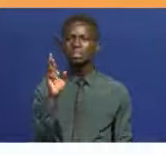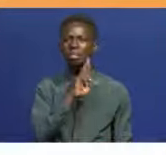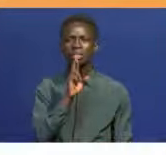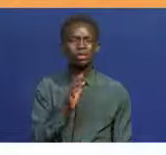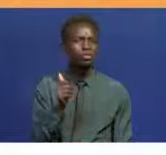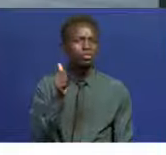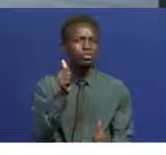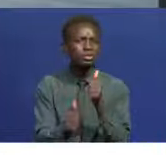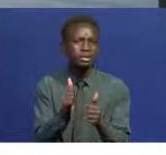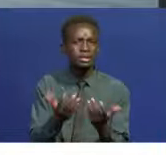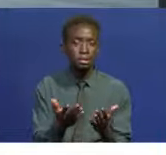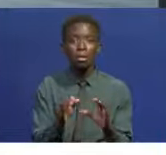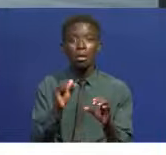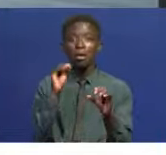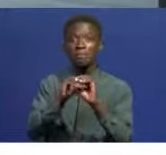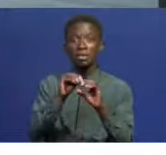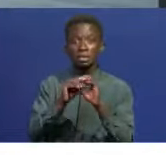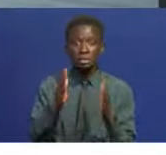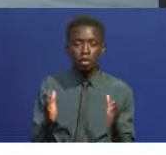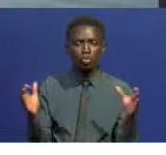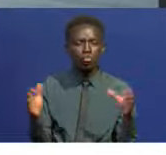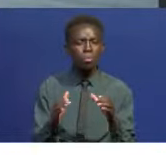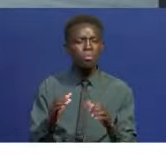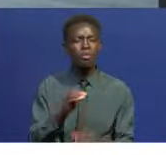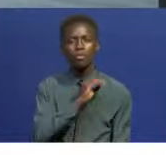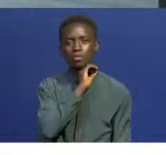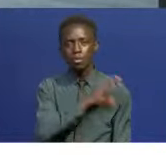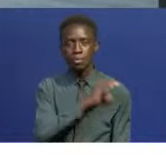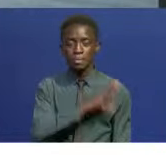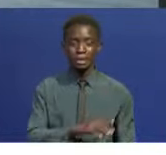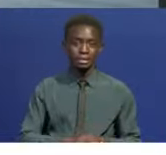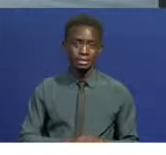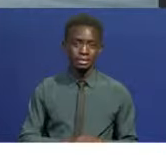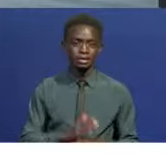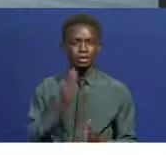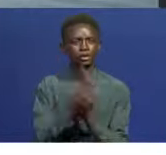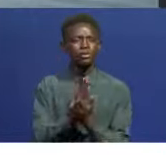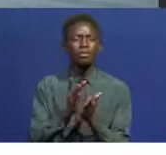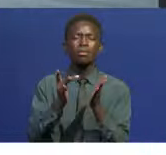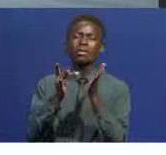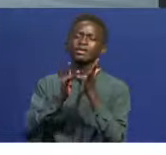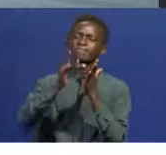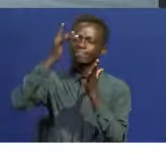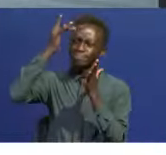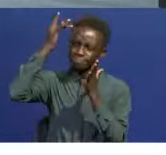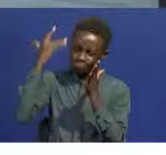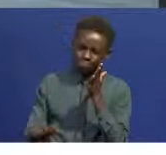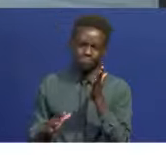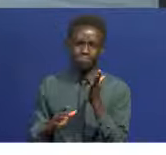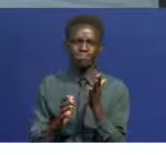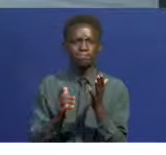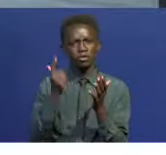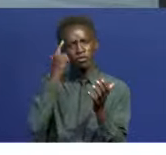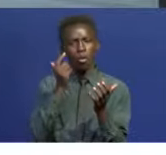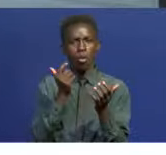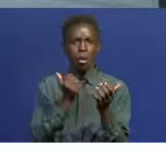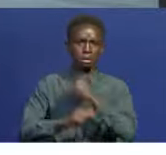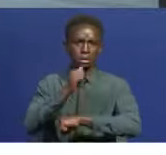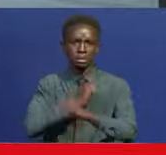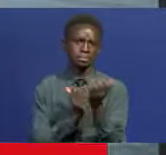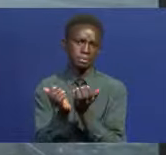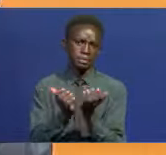already investors are complaining. Mm-hmm. It's too expensive to do business in Kenya. Mm. Apart from electricity,